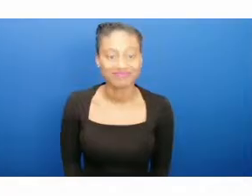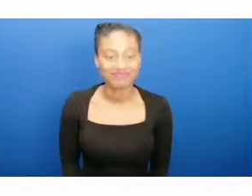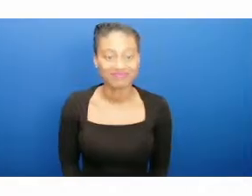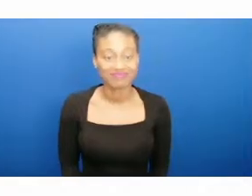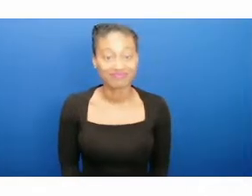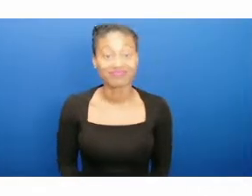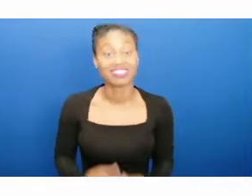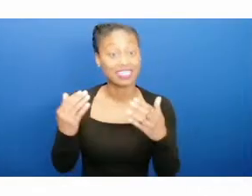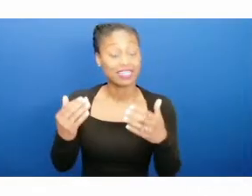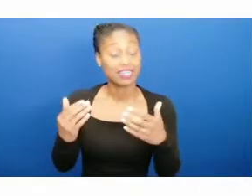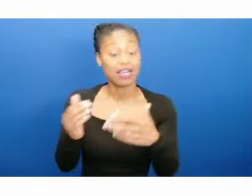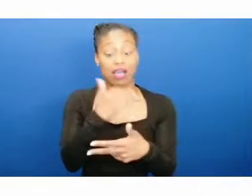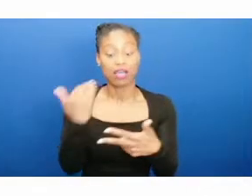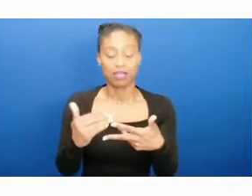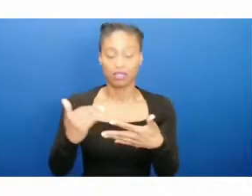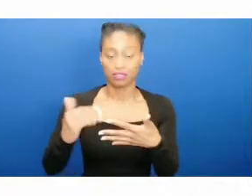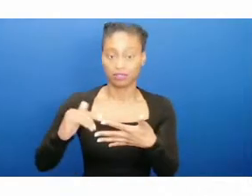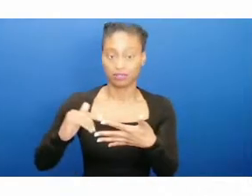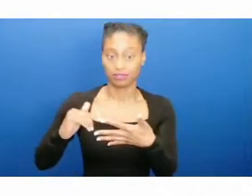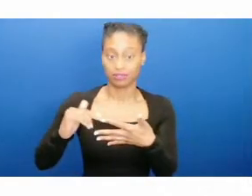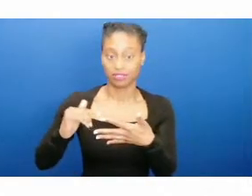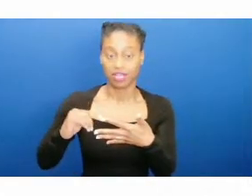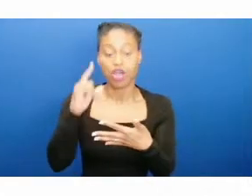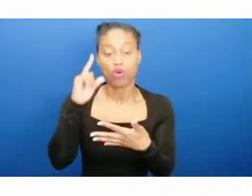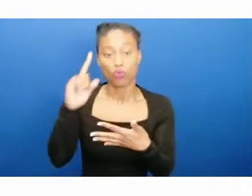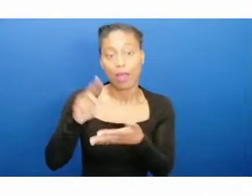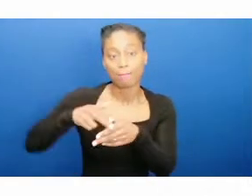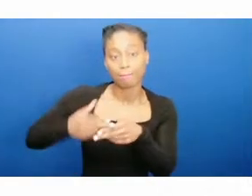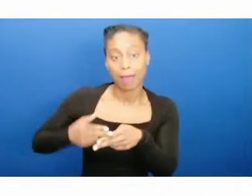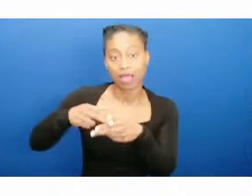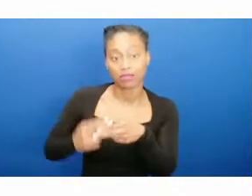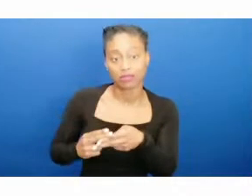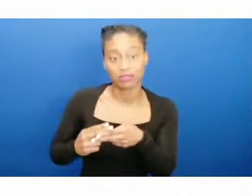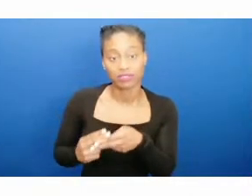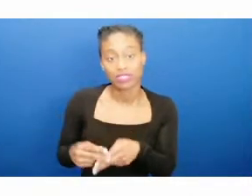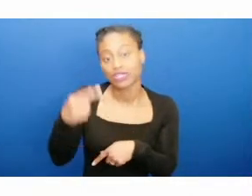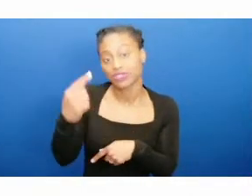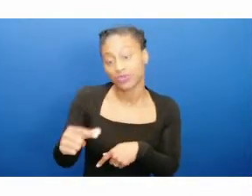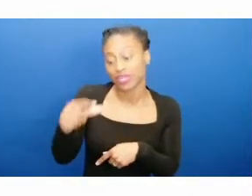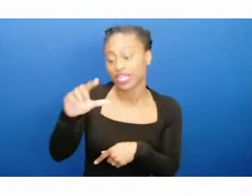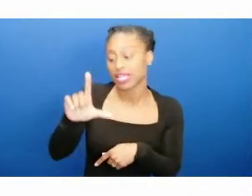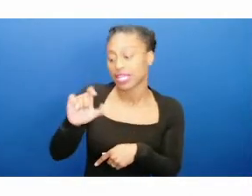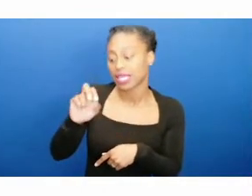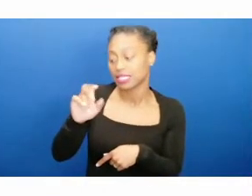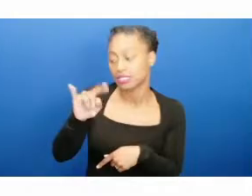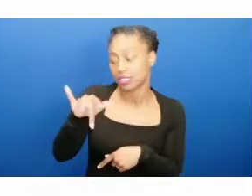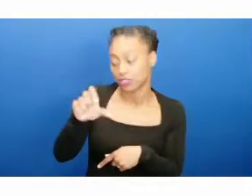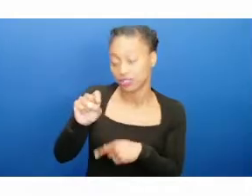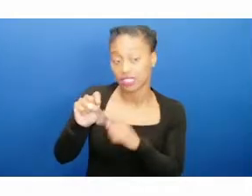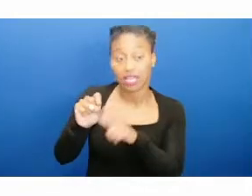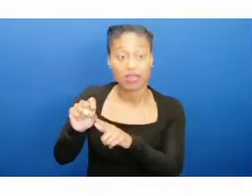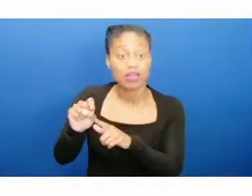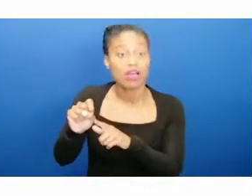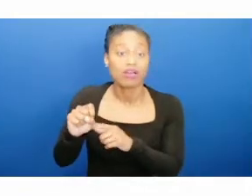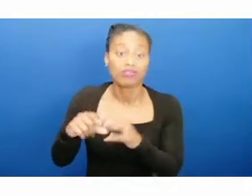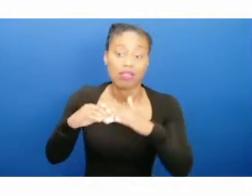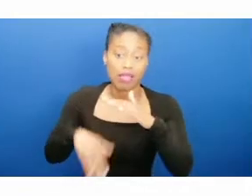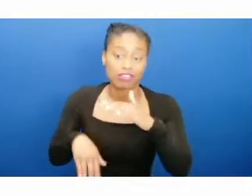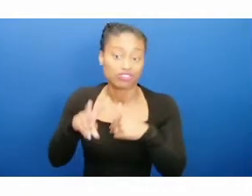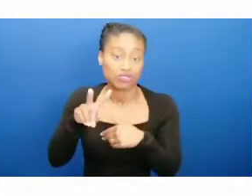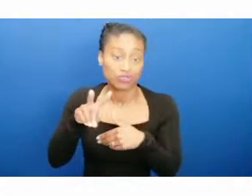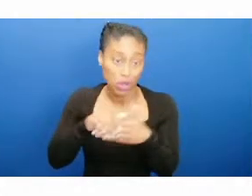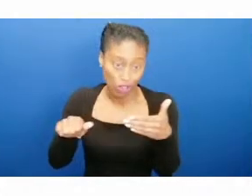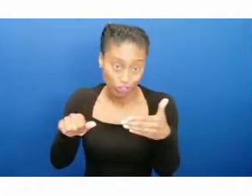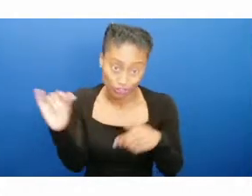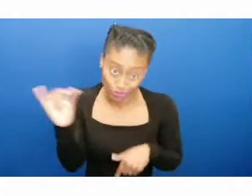The next main ingredient that I got was 1 pound of green lentils, and these were under $2 as